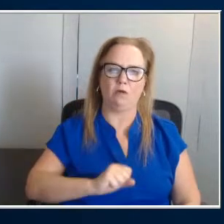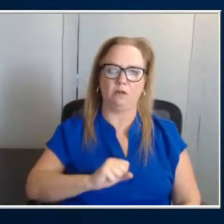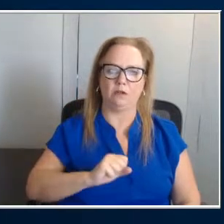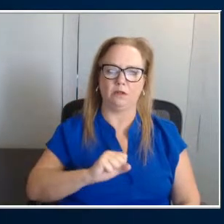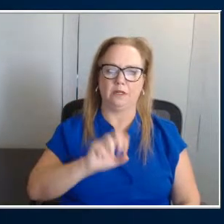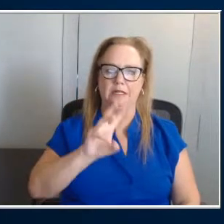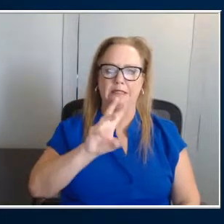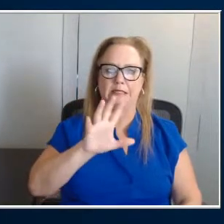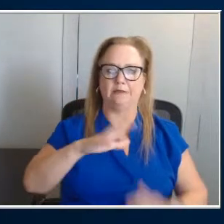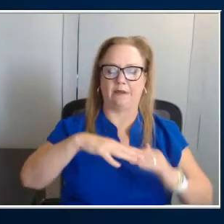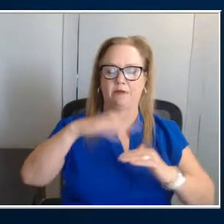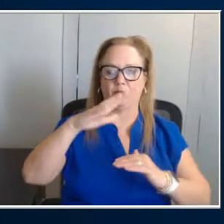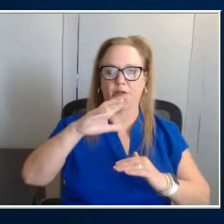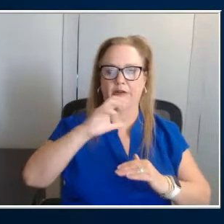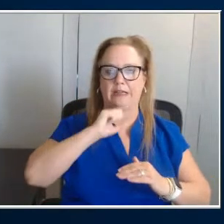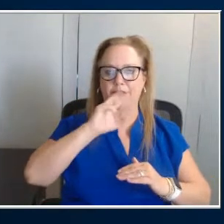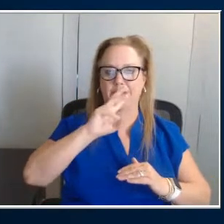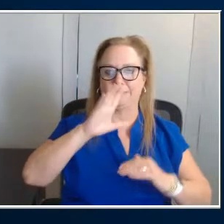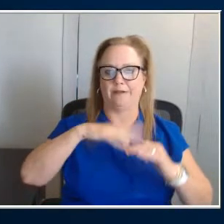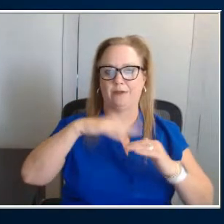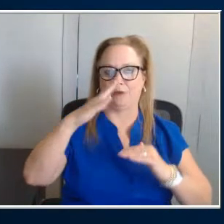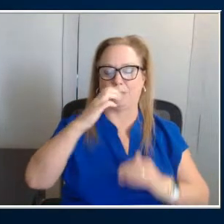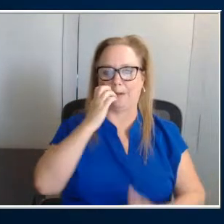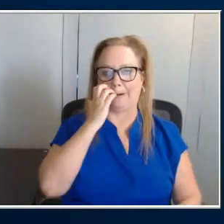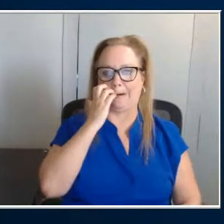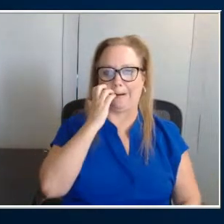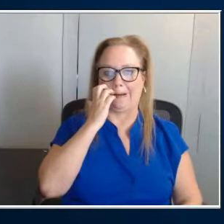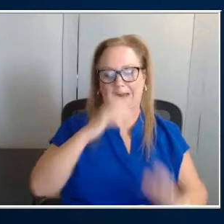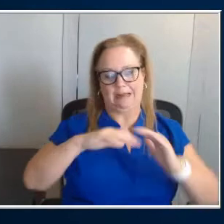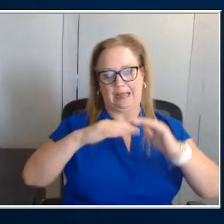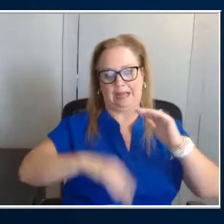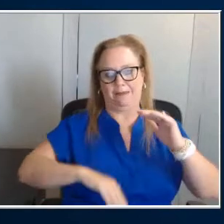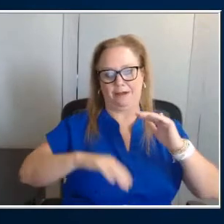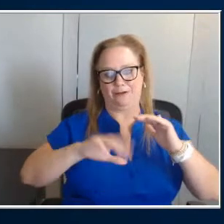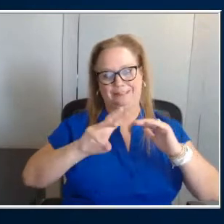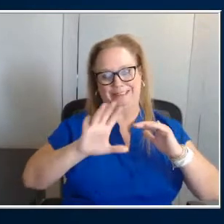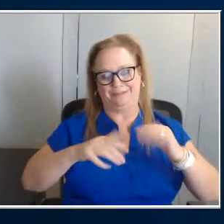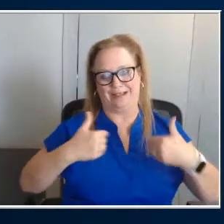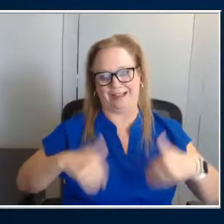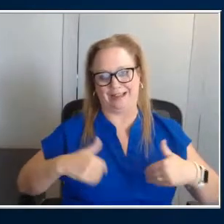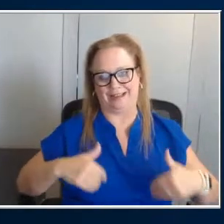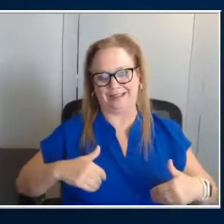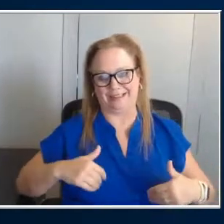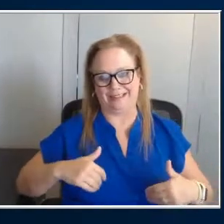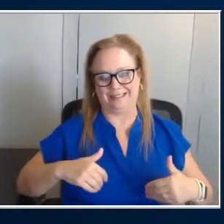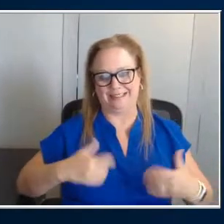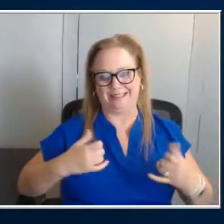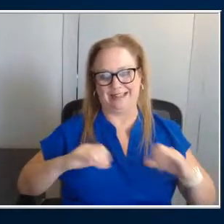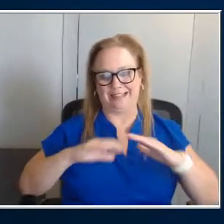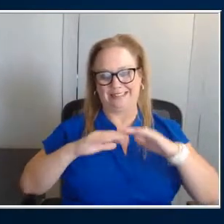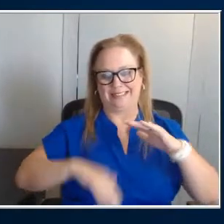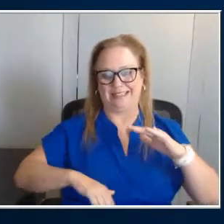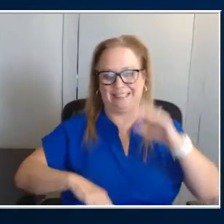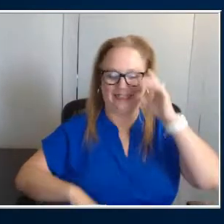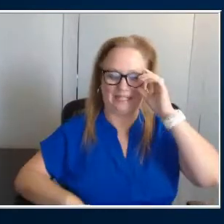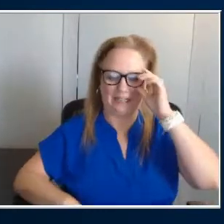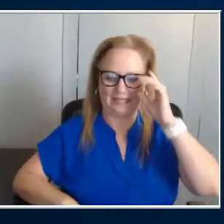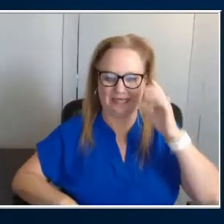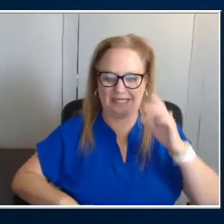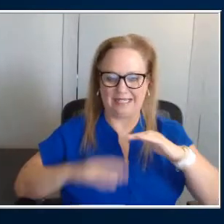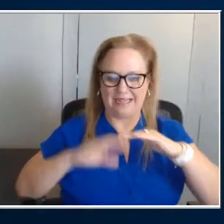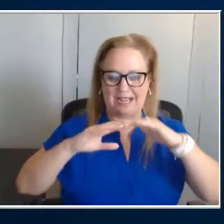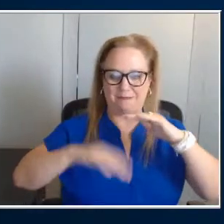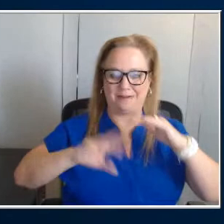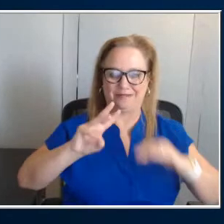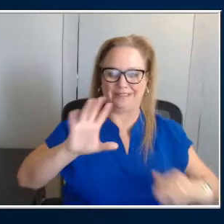and older. Yeah, that one. I'm still under it, Chadwick. How about you? I skate under the wire.